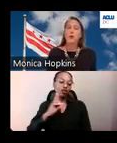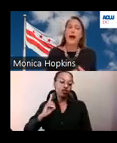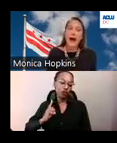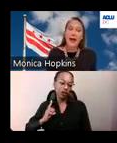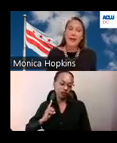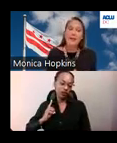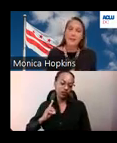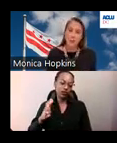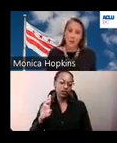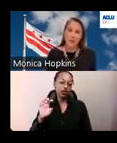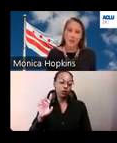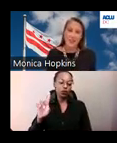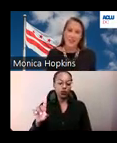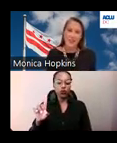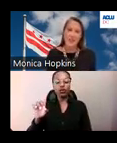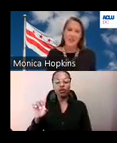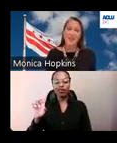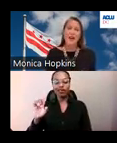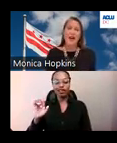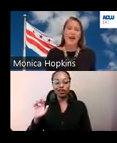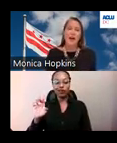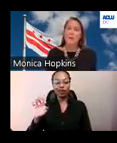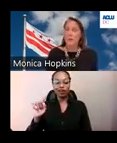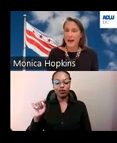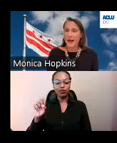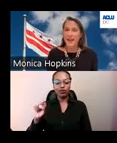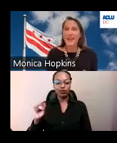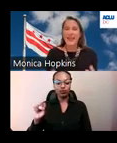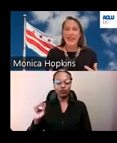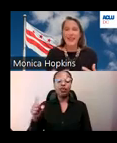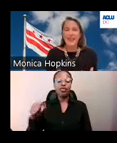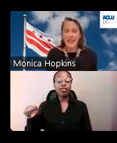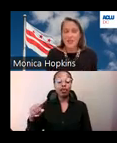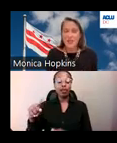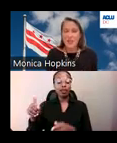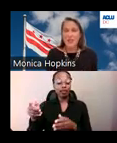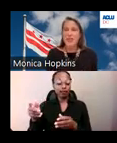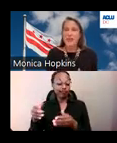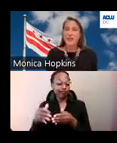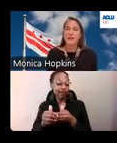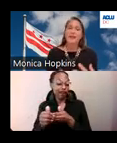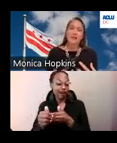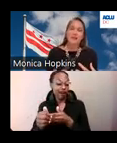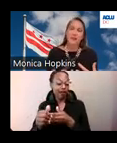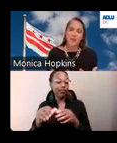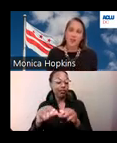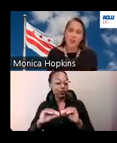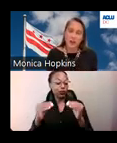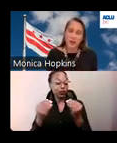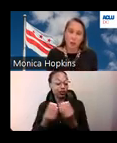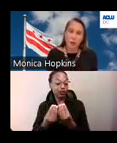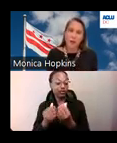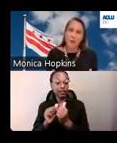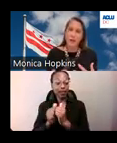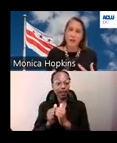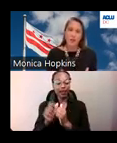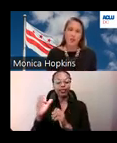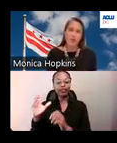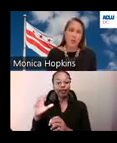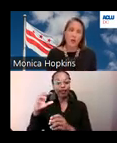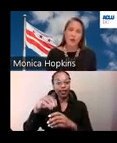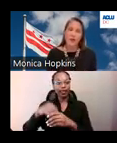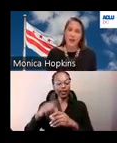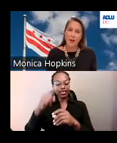who guide this organization by engaging in the visionary work,